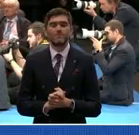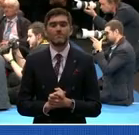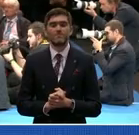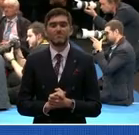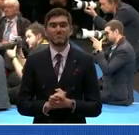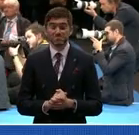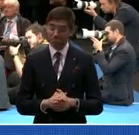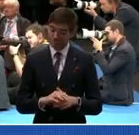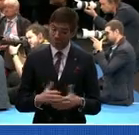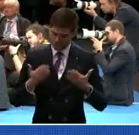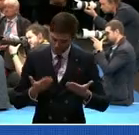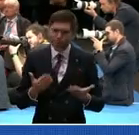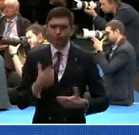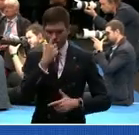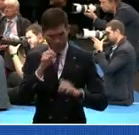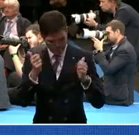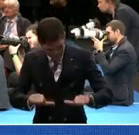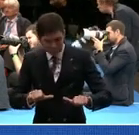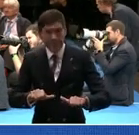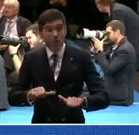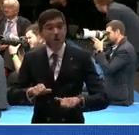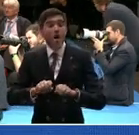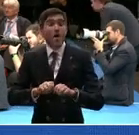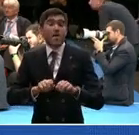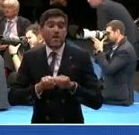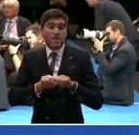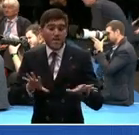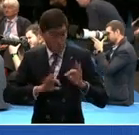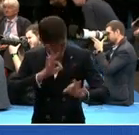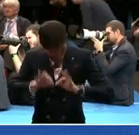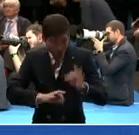I can confirm today that there will be an inquiry to give the